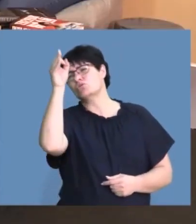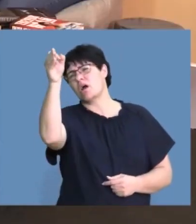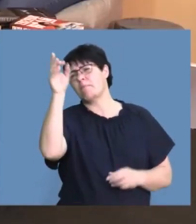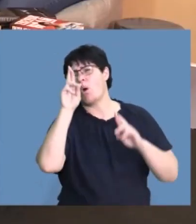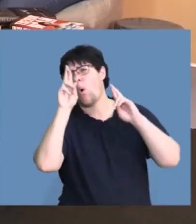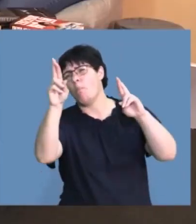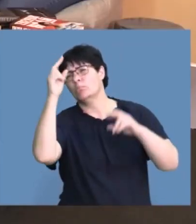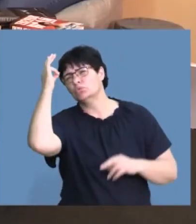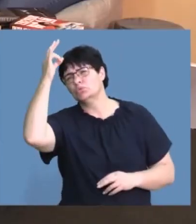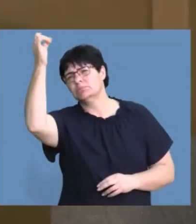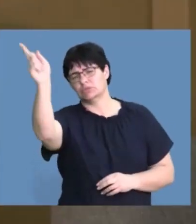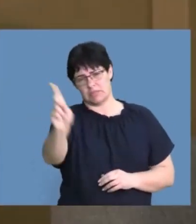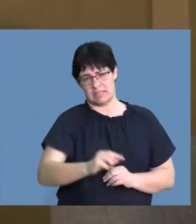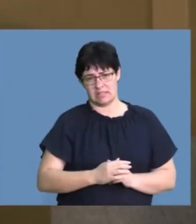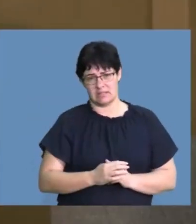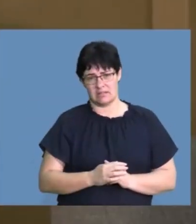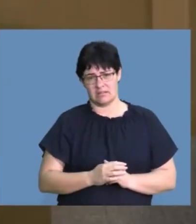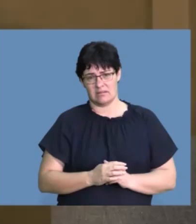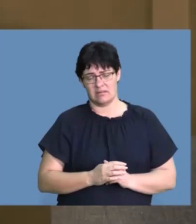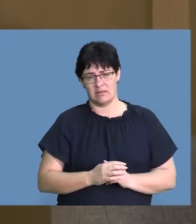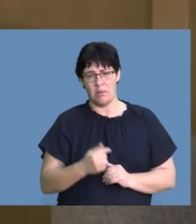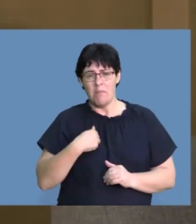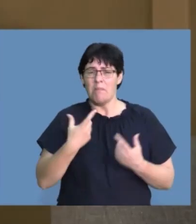future hopes and dreams? What's the